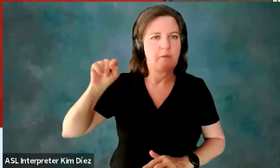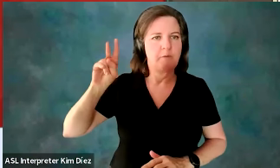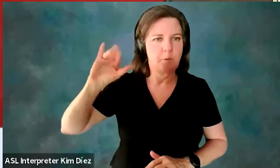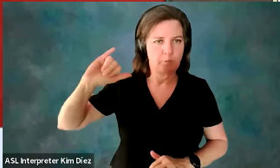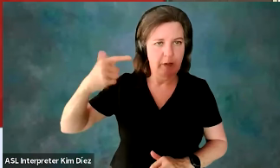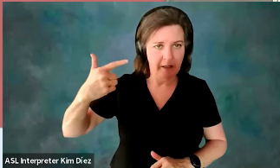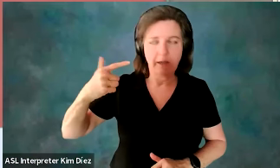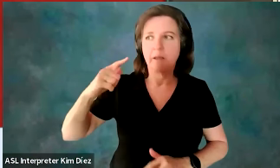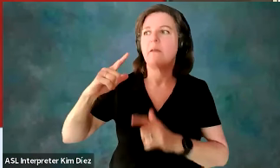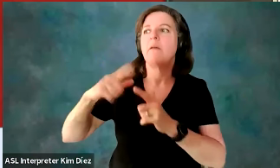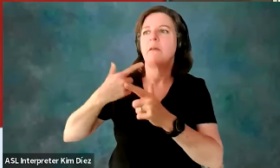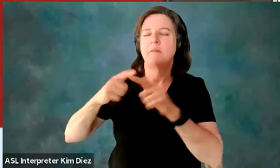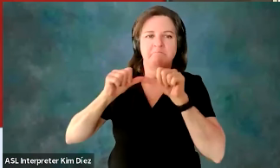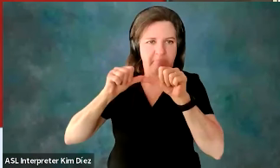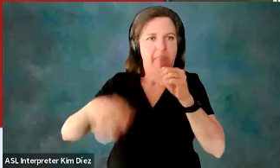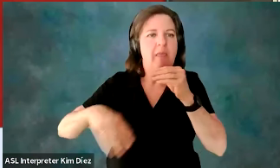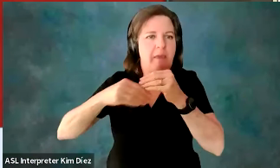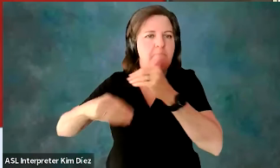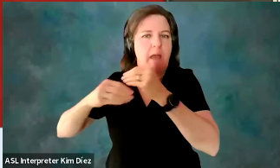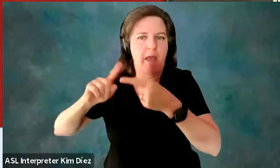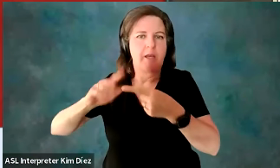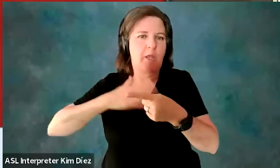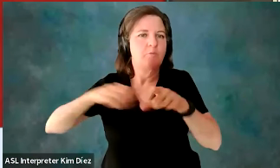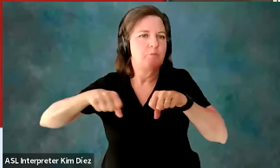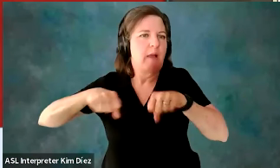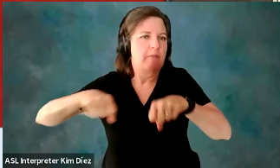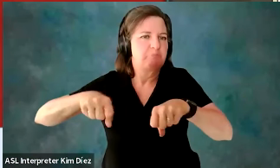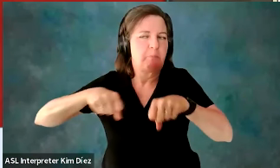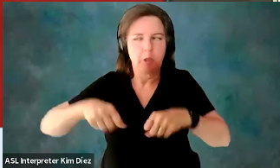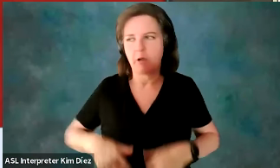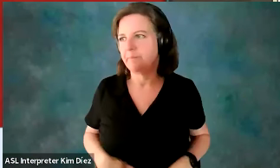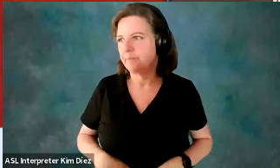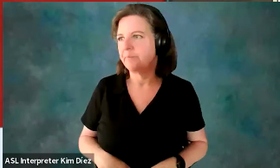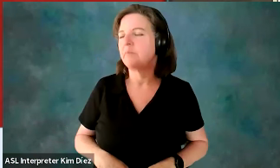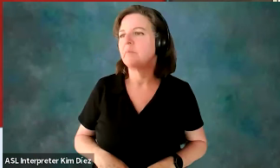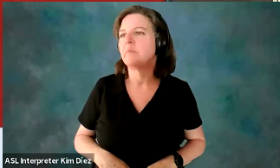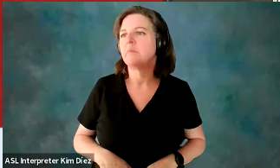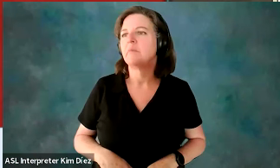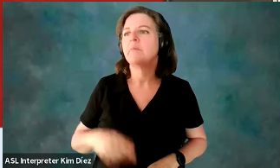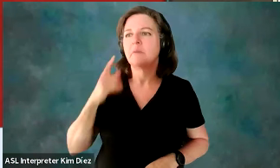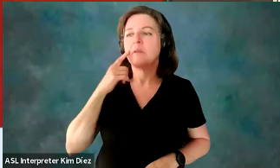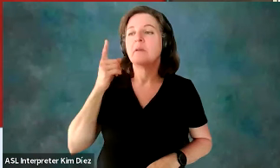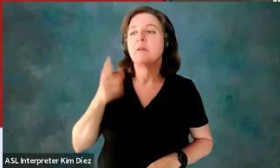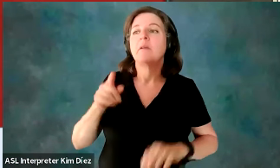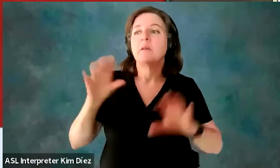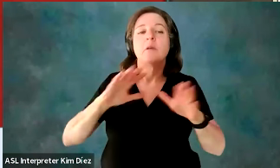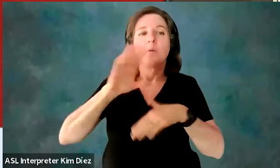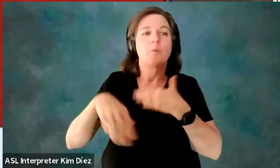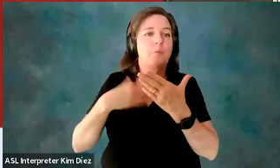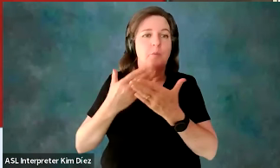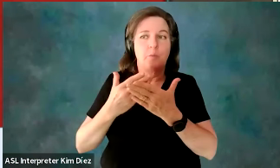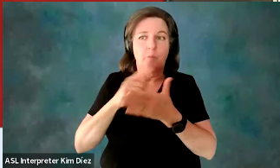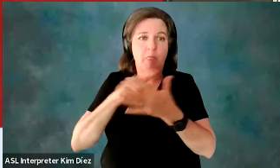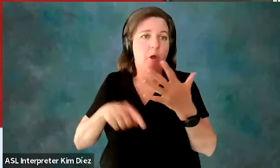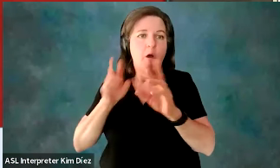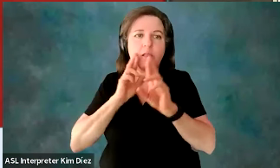I'm going to keep adding to the shopping cart. And I'm going to continue doing this with all of the reports that I want